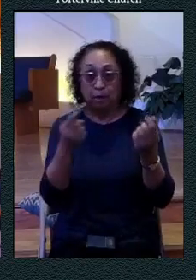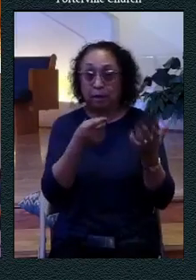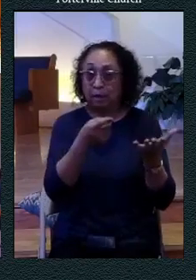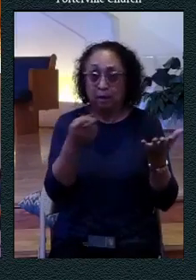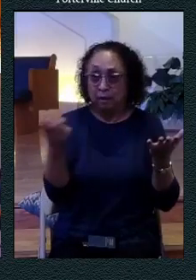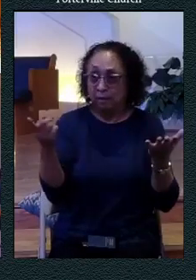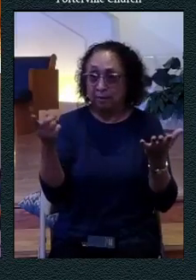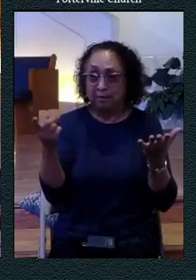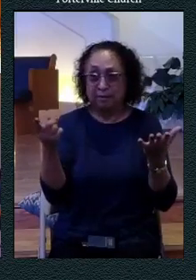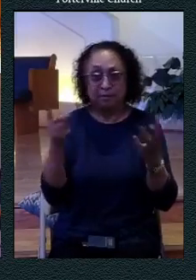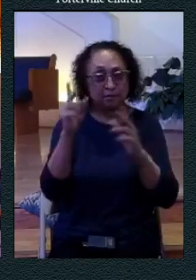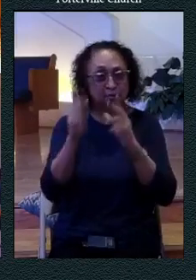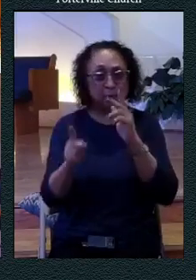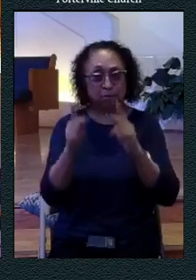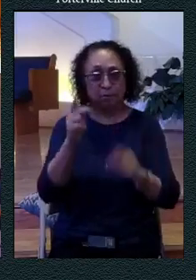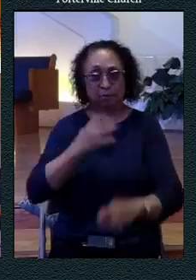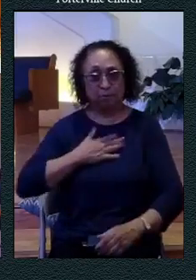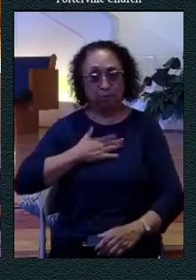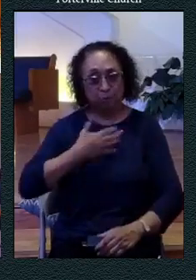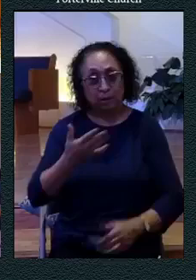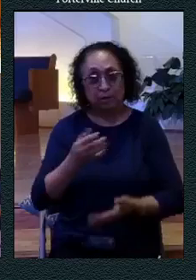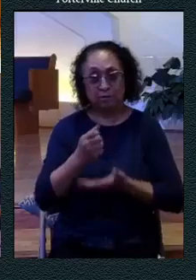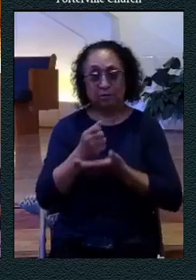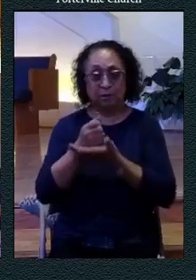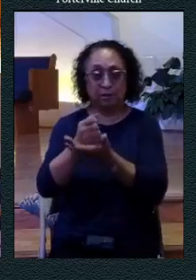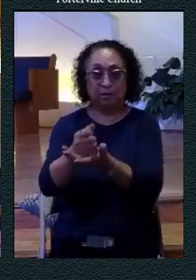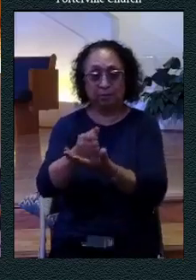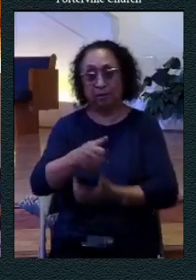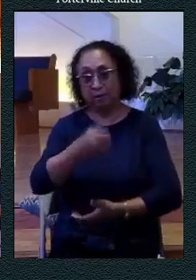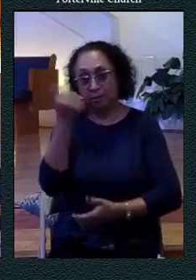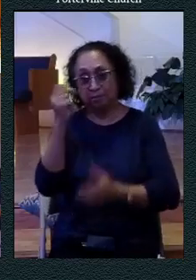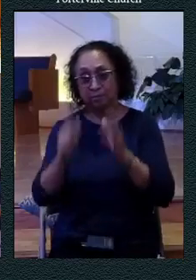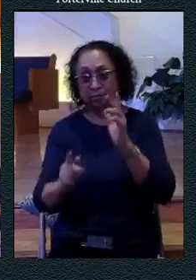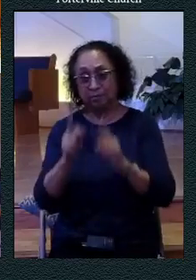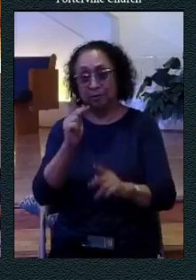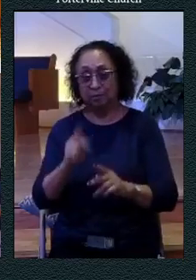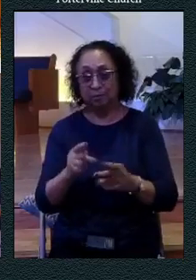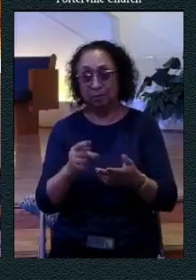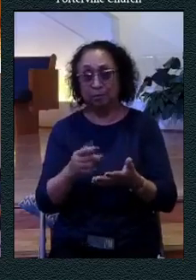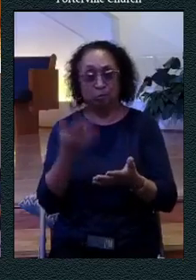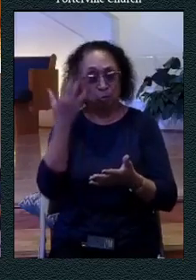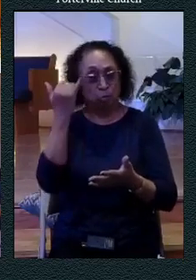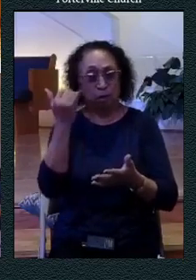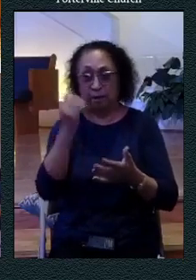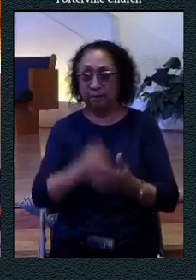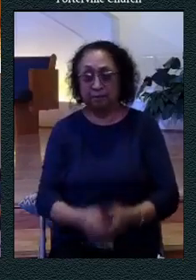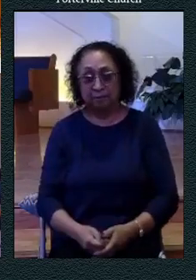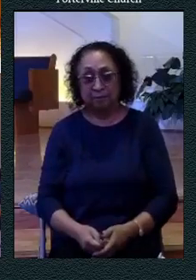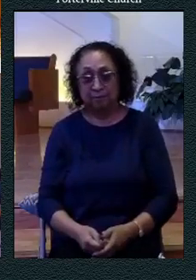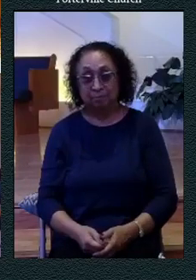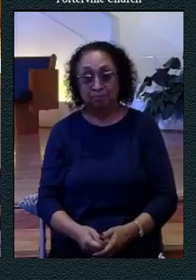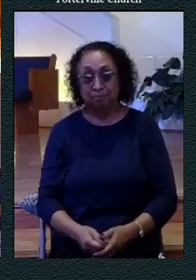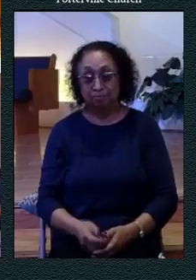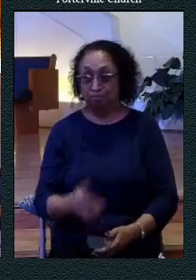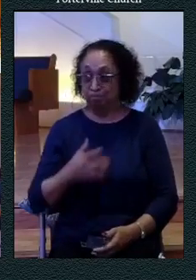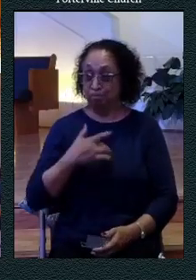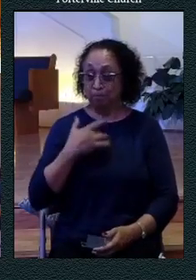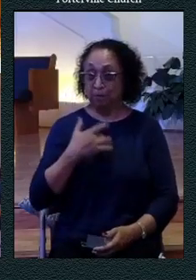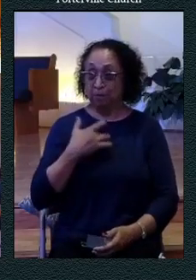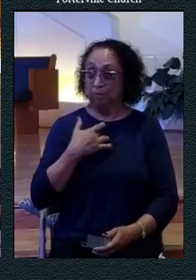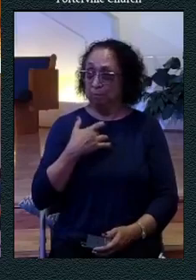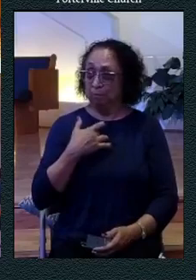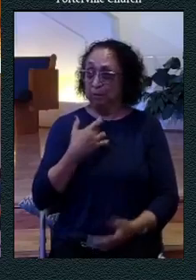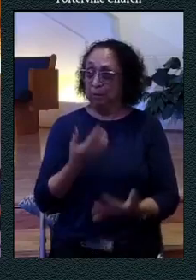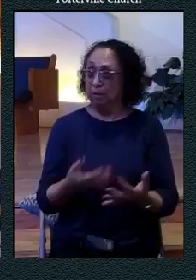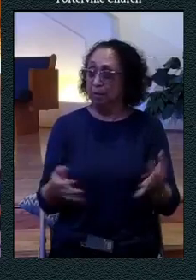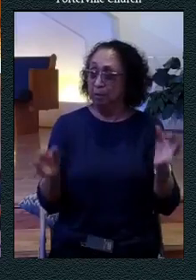What compels someone to take these kinds of steps? First of all, a sense of significance. You